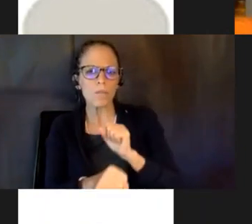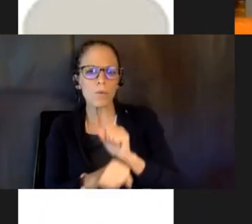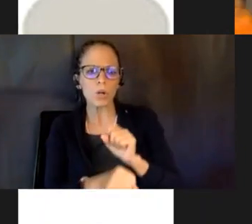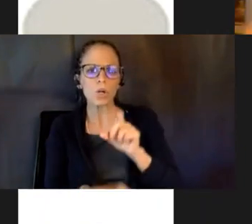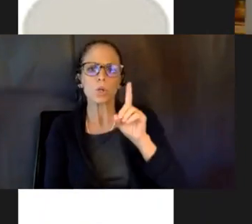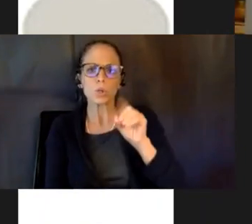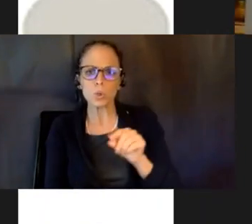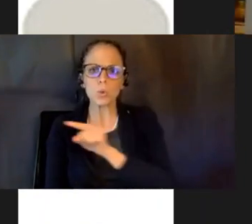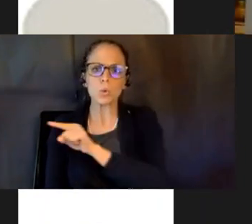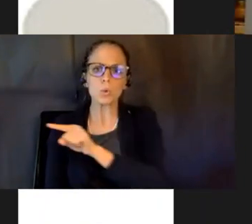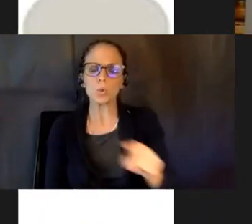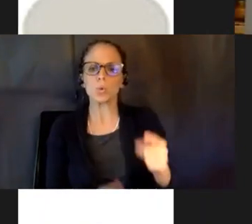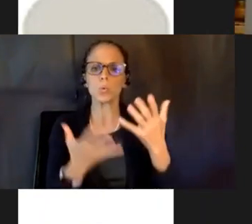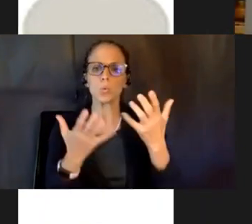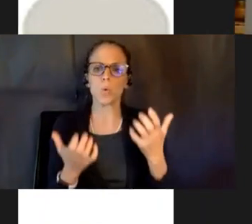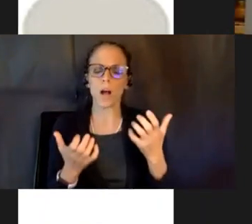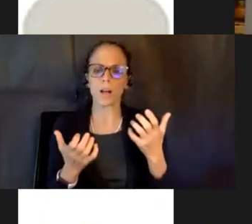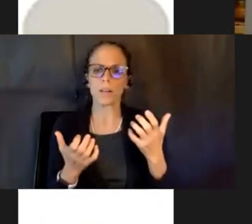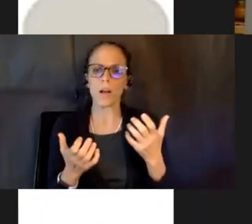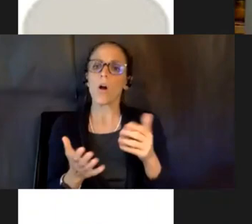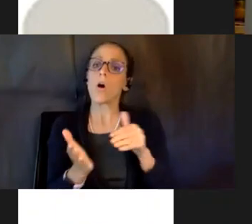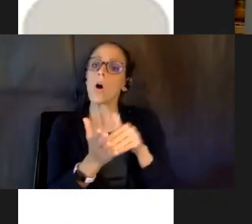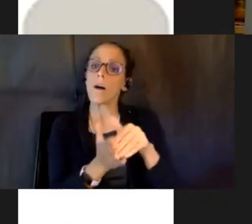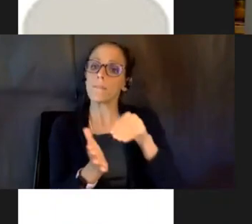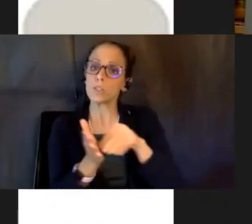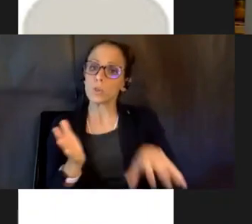hired? Because that is a very limited perspective.